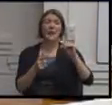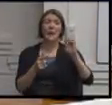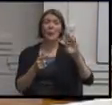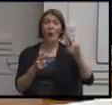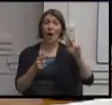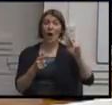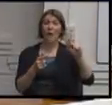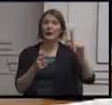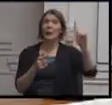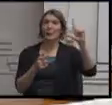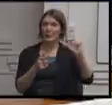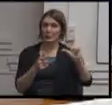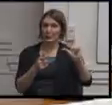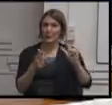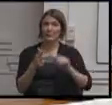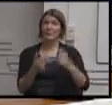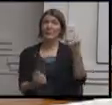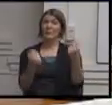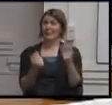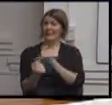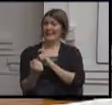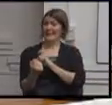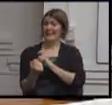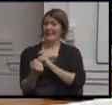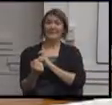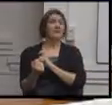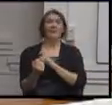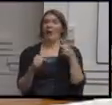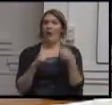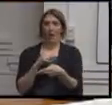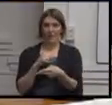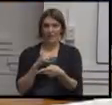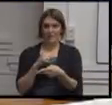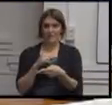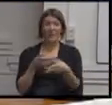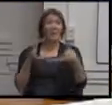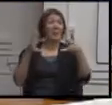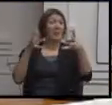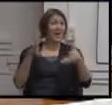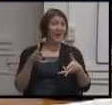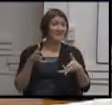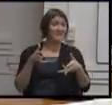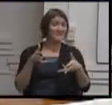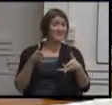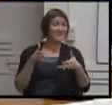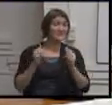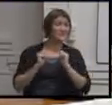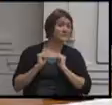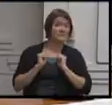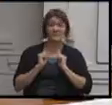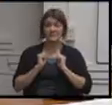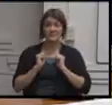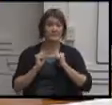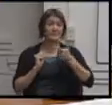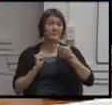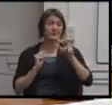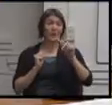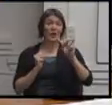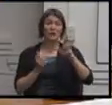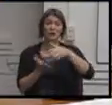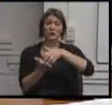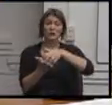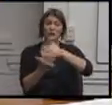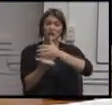cruiser. And I think the primary items that really remained open as of the end of our last meeting last